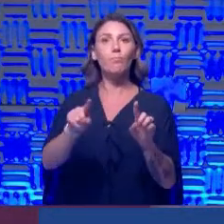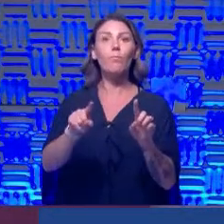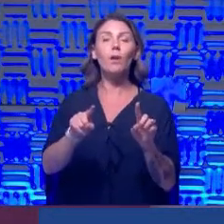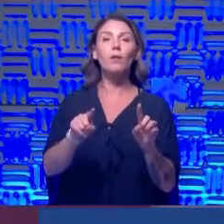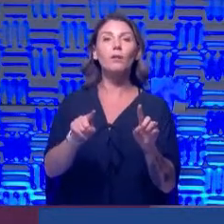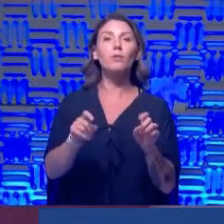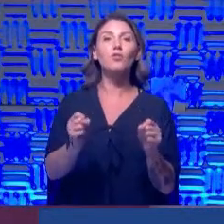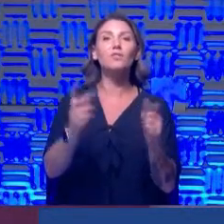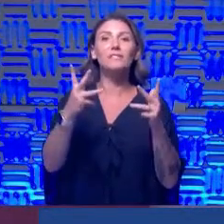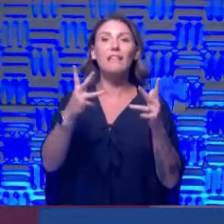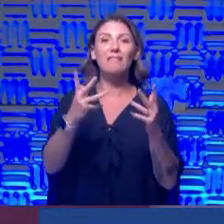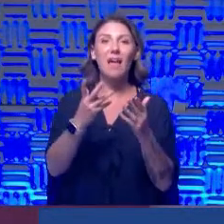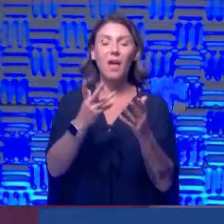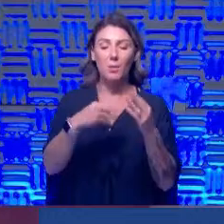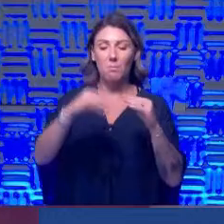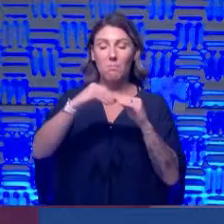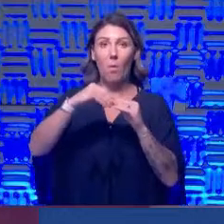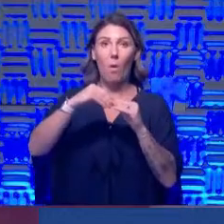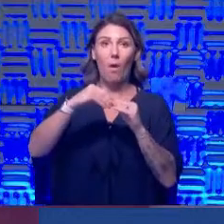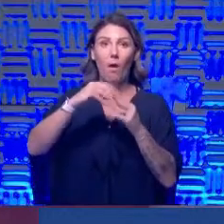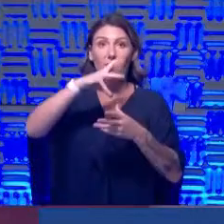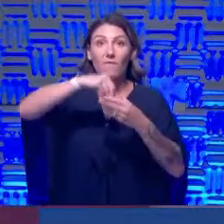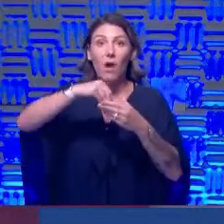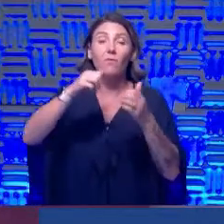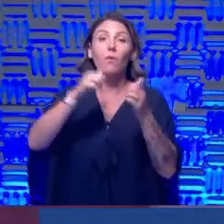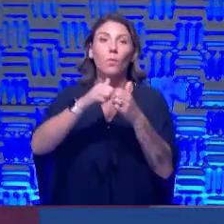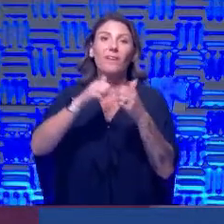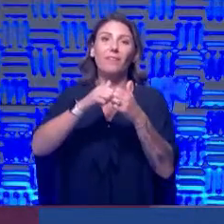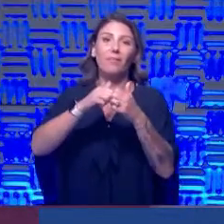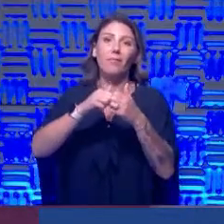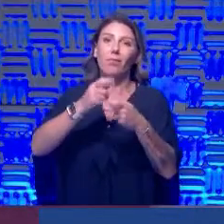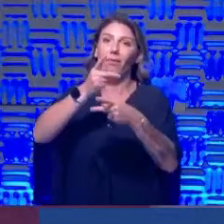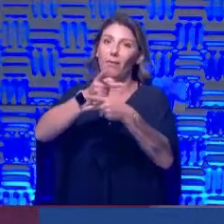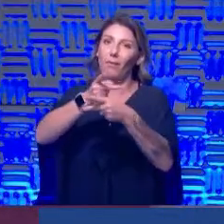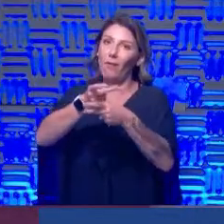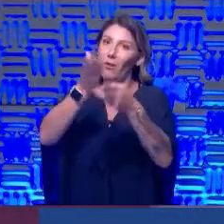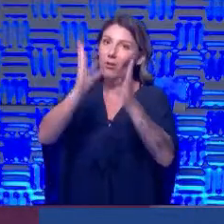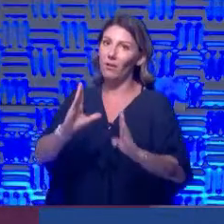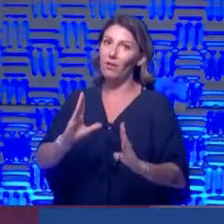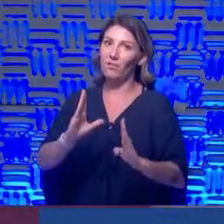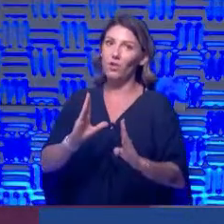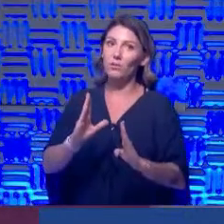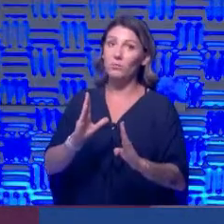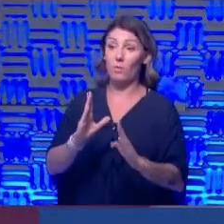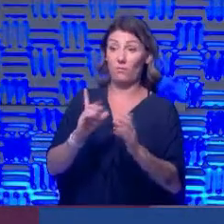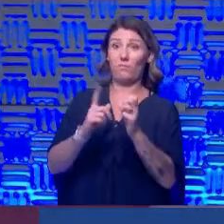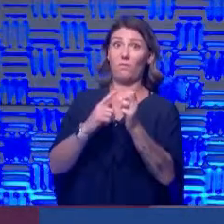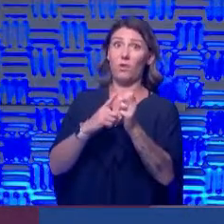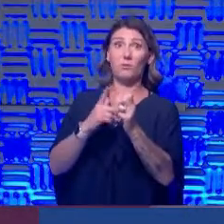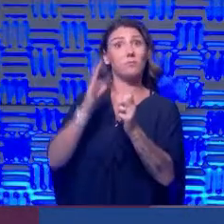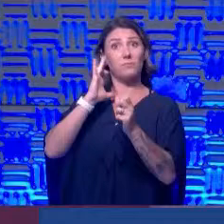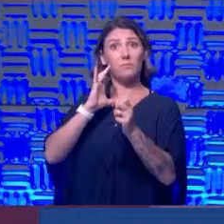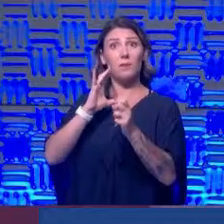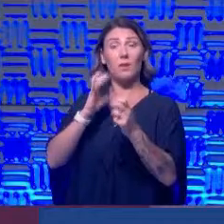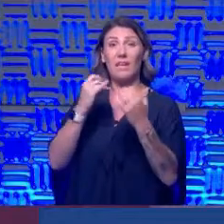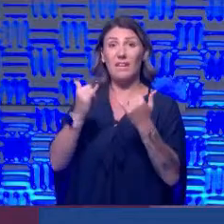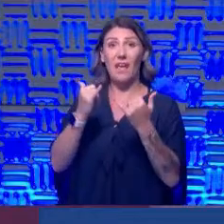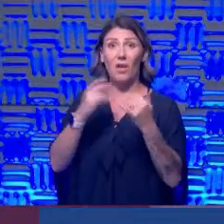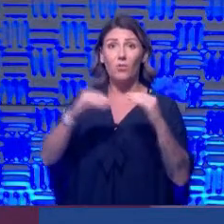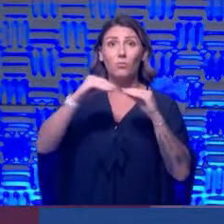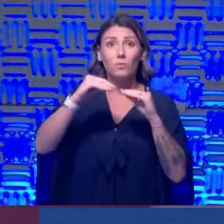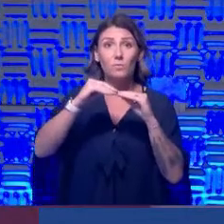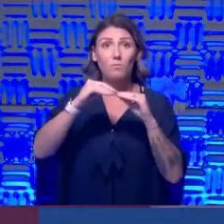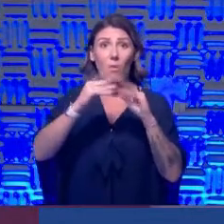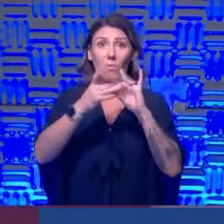a lot more stacked against caregivers. There's a lot stacked against them in the first place. And now we have more,